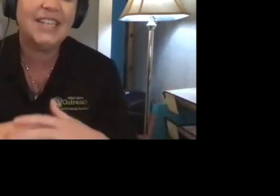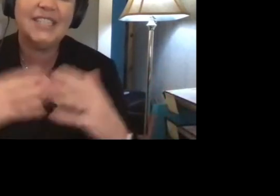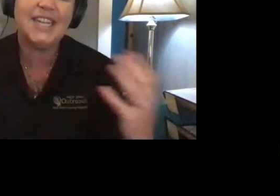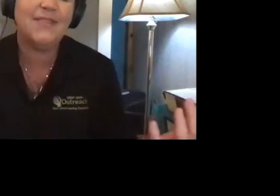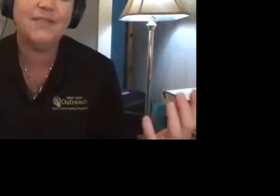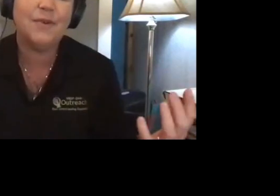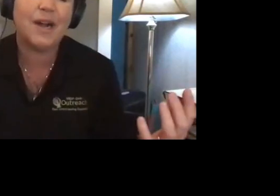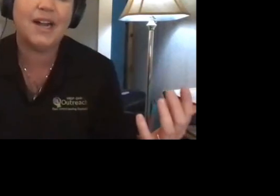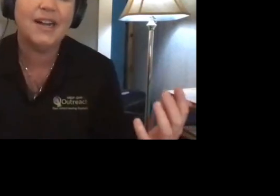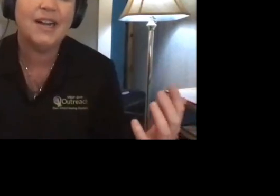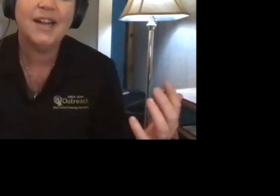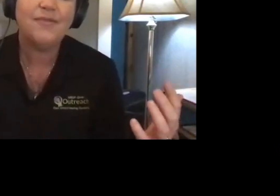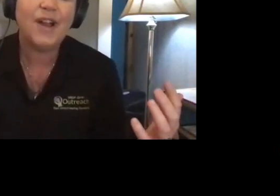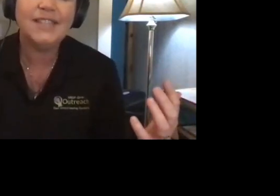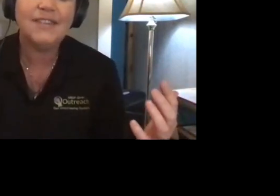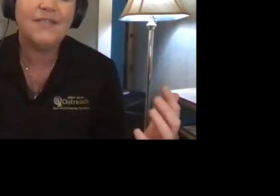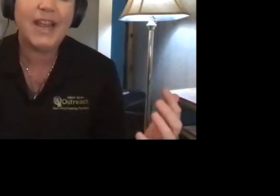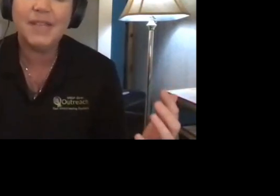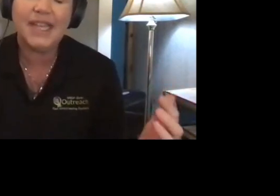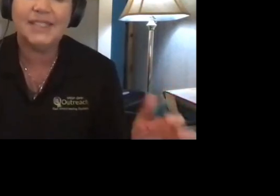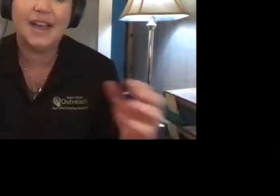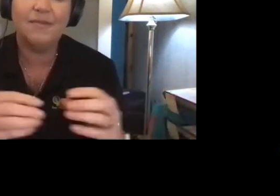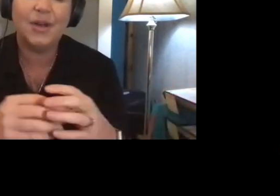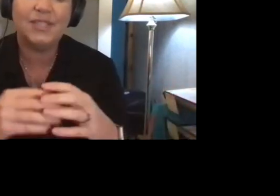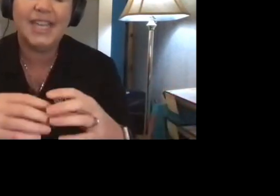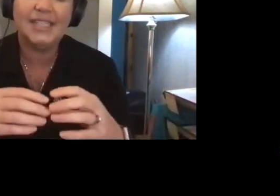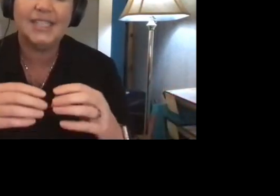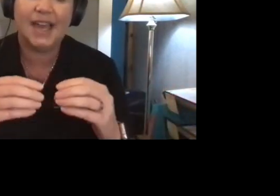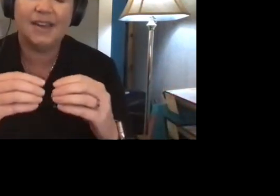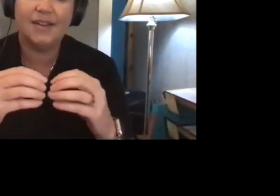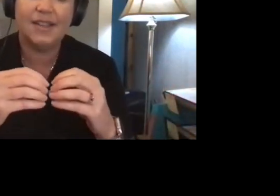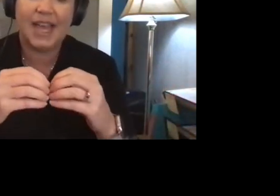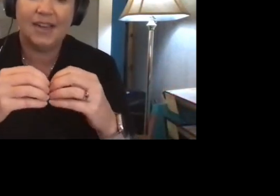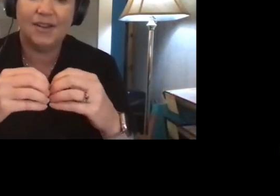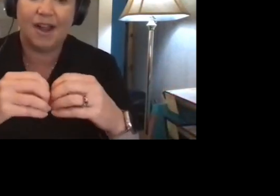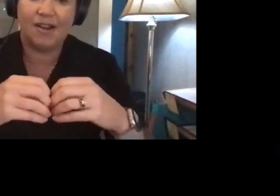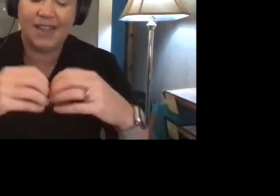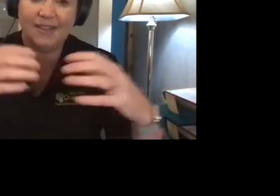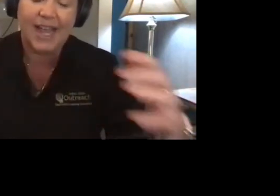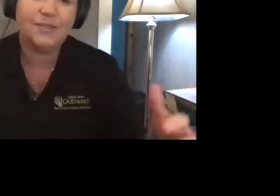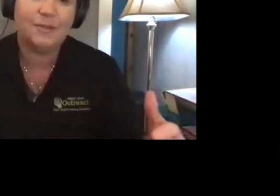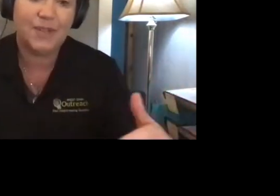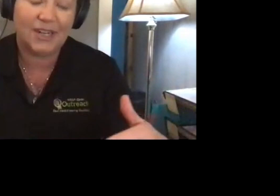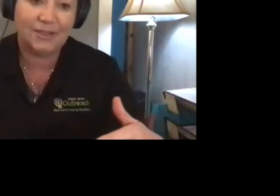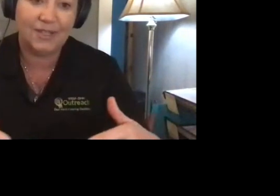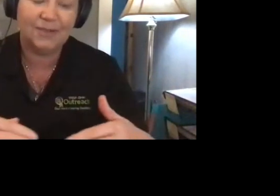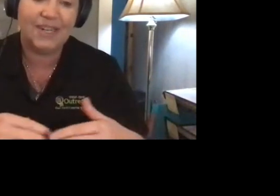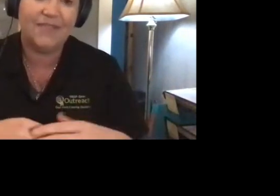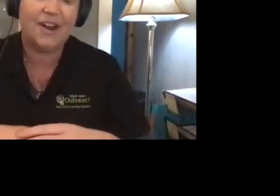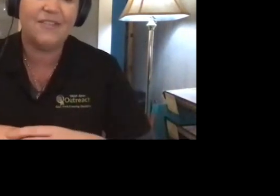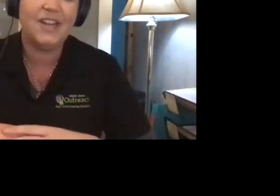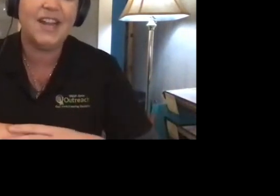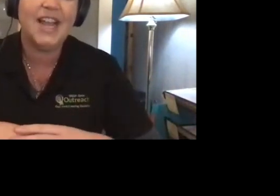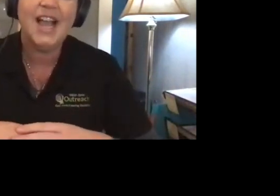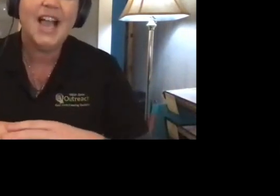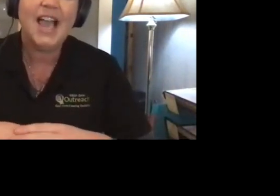I can see it even for friends and families of those kids that are in classrooms with our students who are deaf and